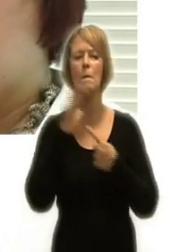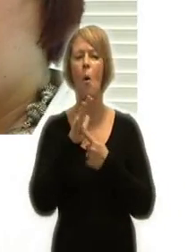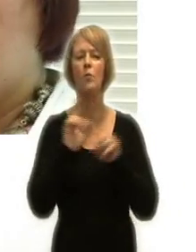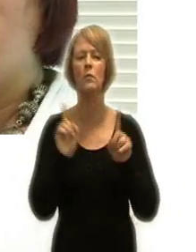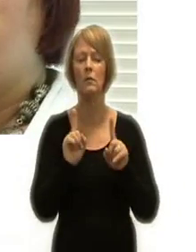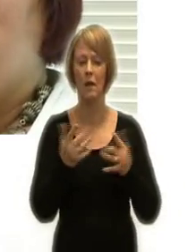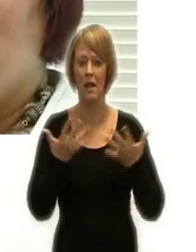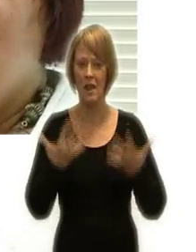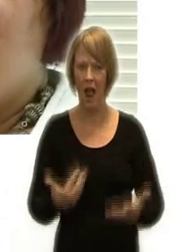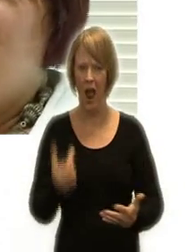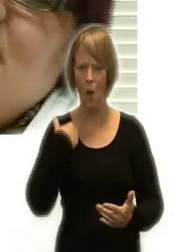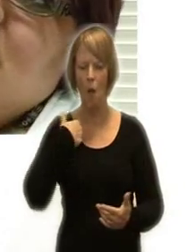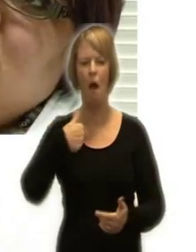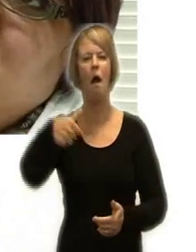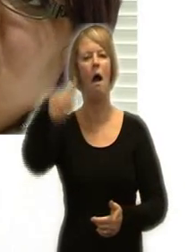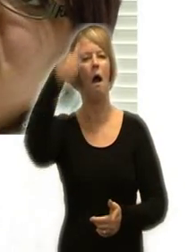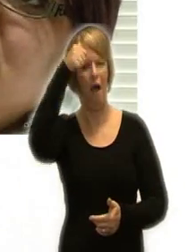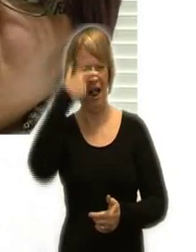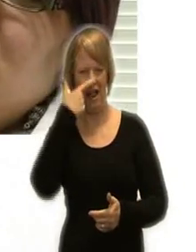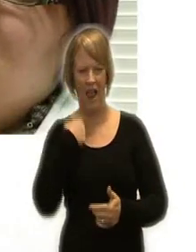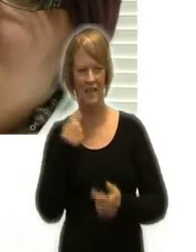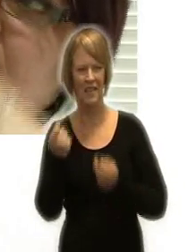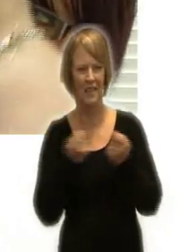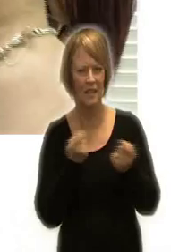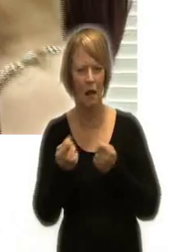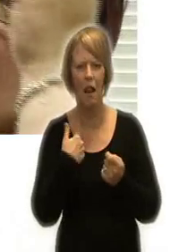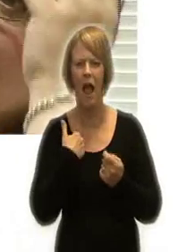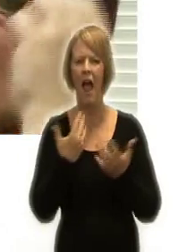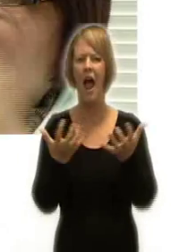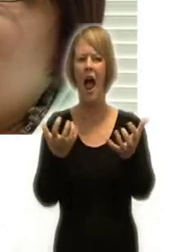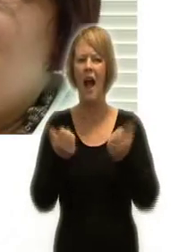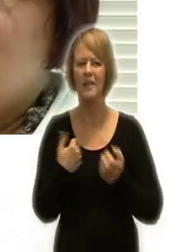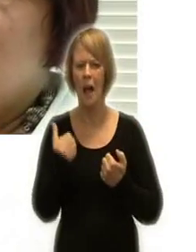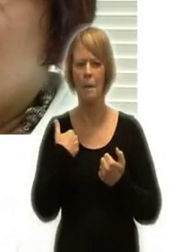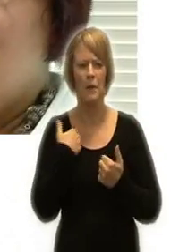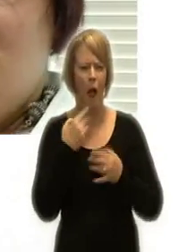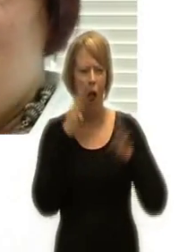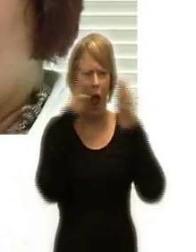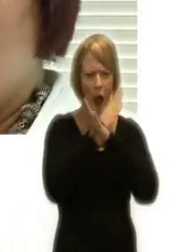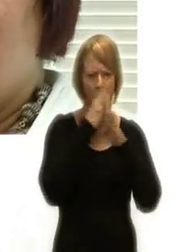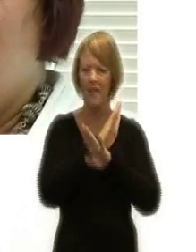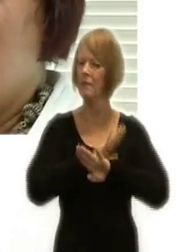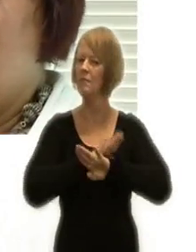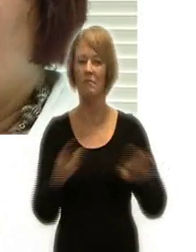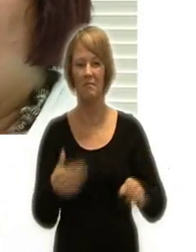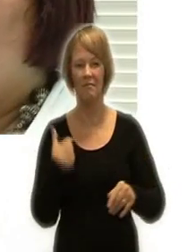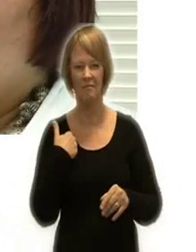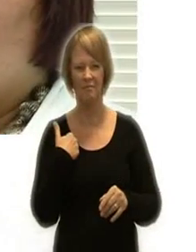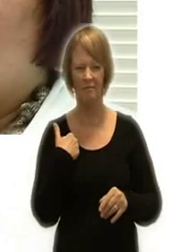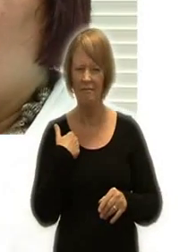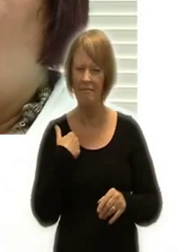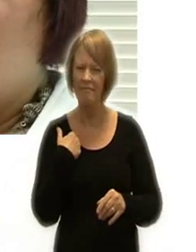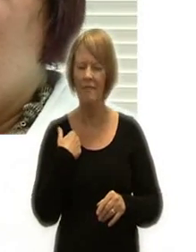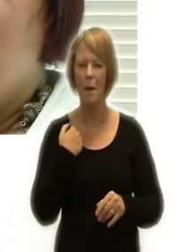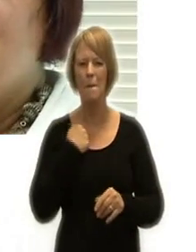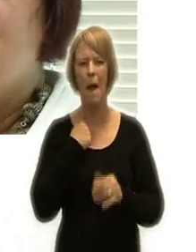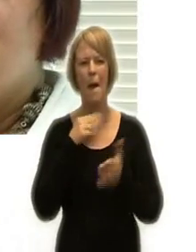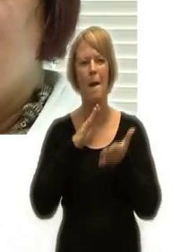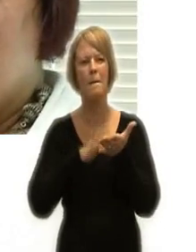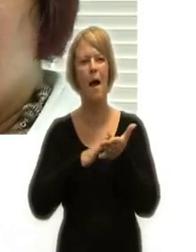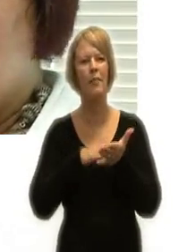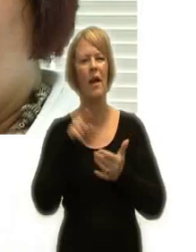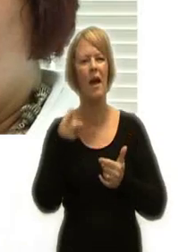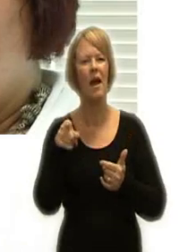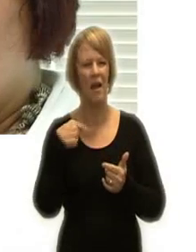depression or actually have depression and manic episodes forever. But what